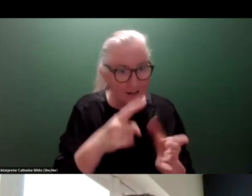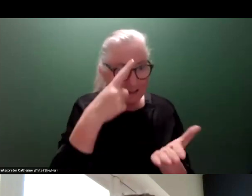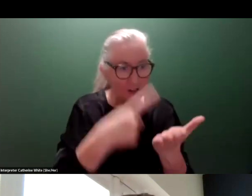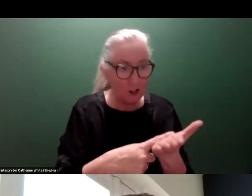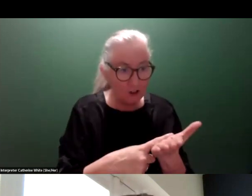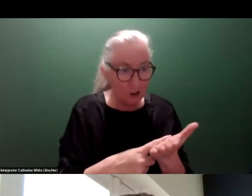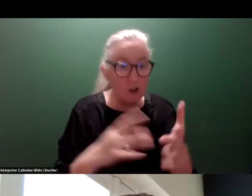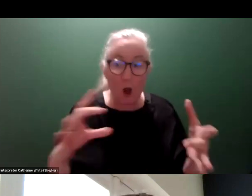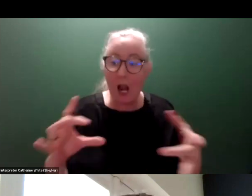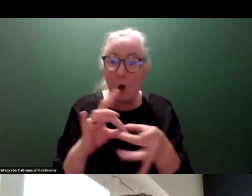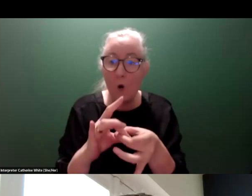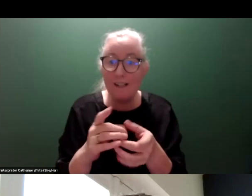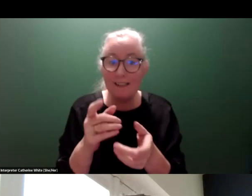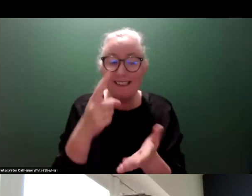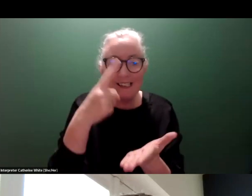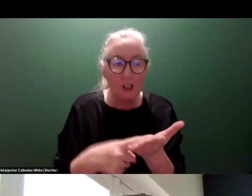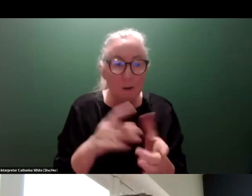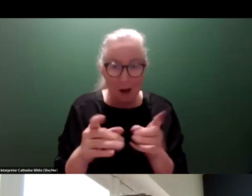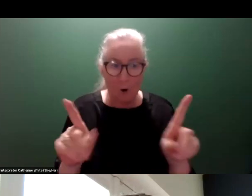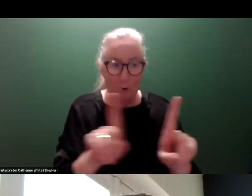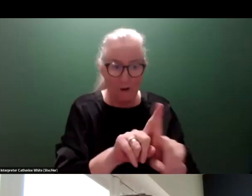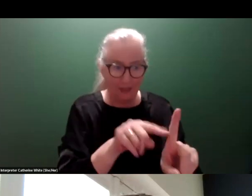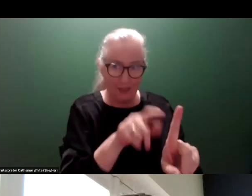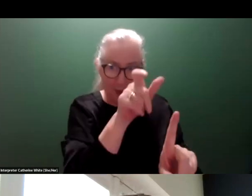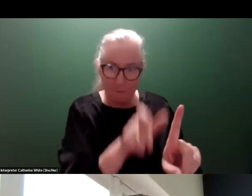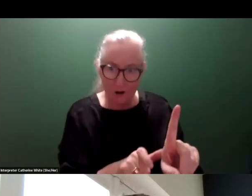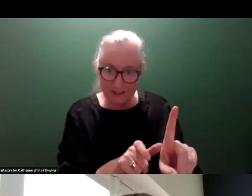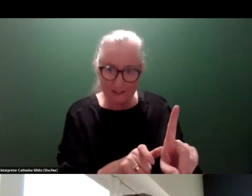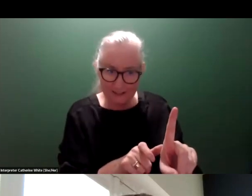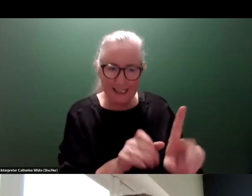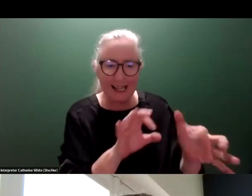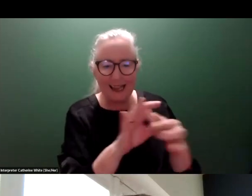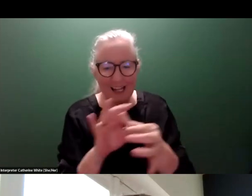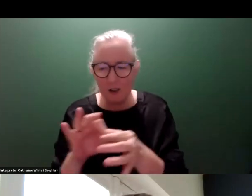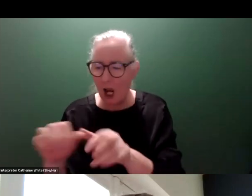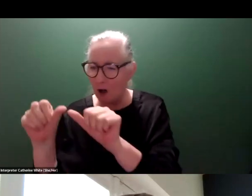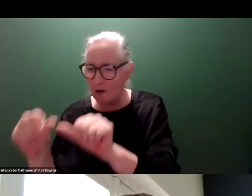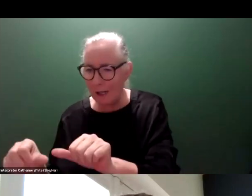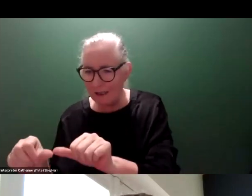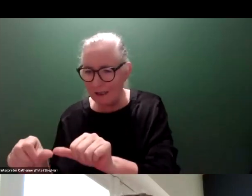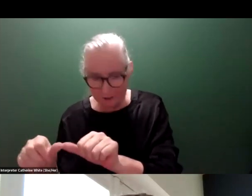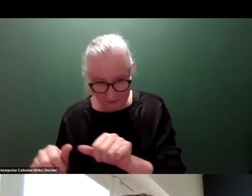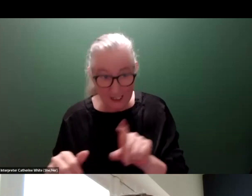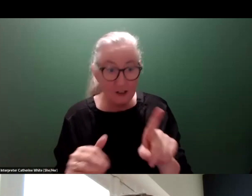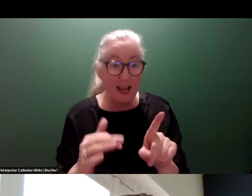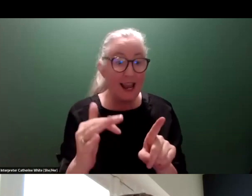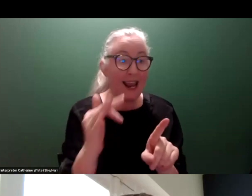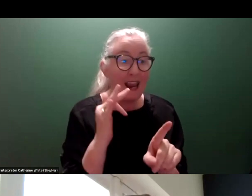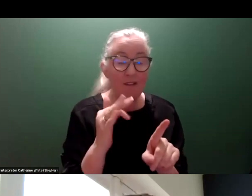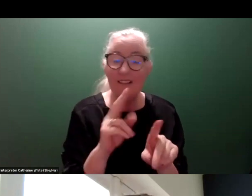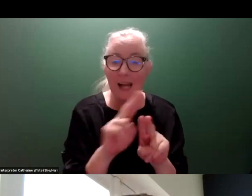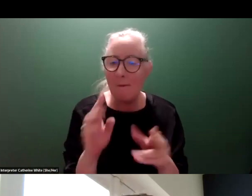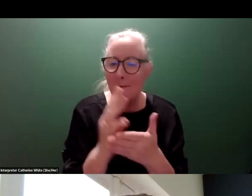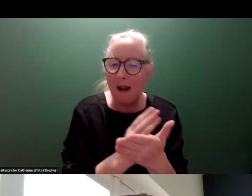maker can decide jointly with the person if within the scope of the agreement, but otherwise, even if outside the scope, they must